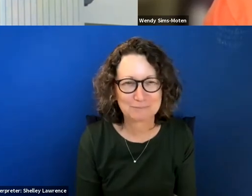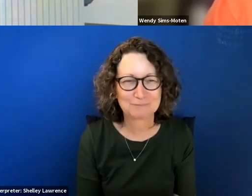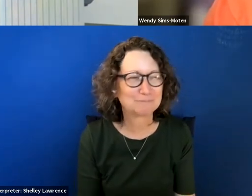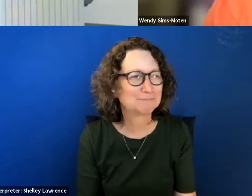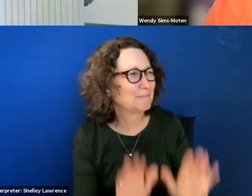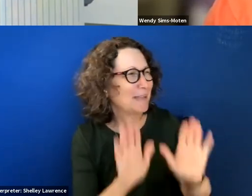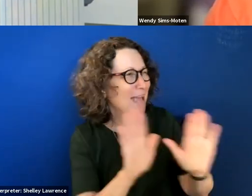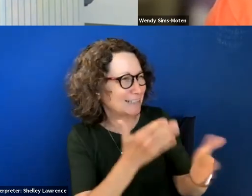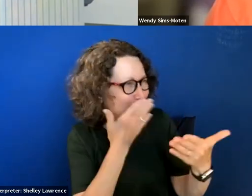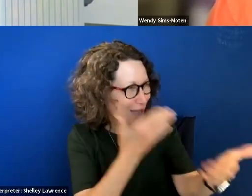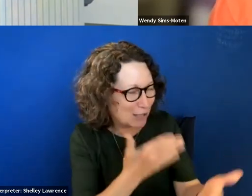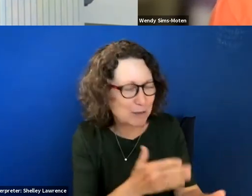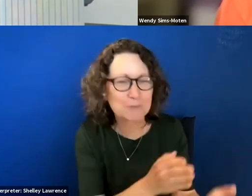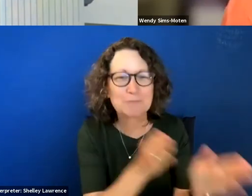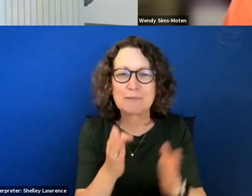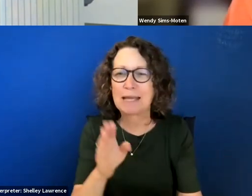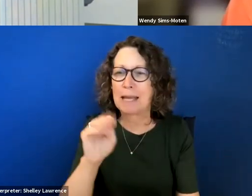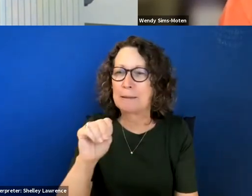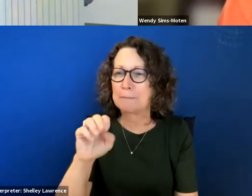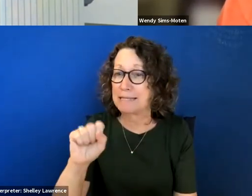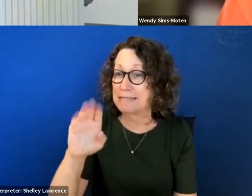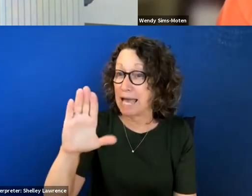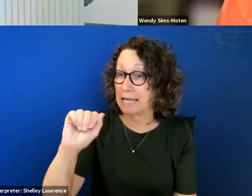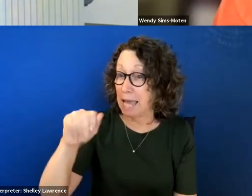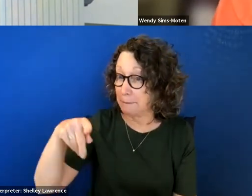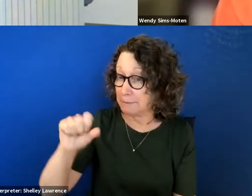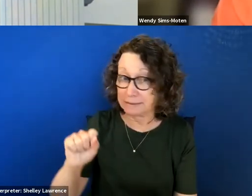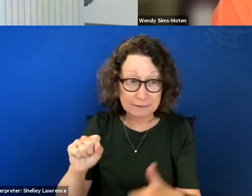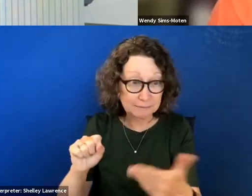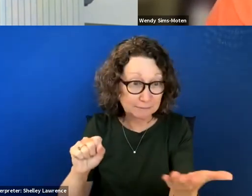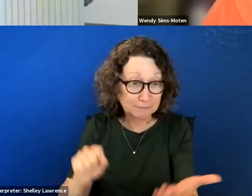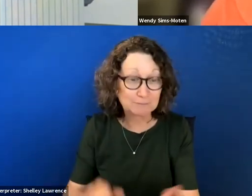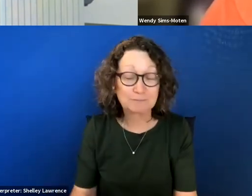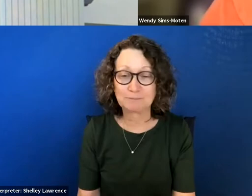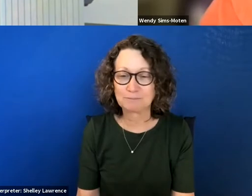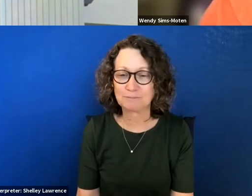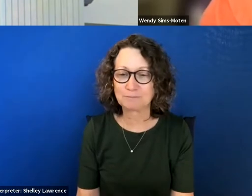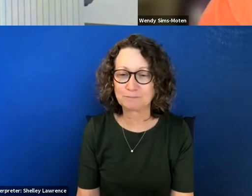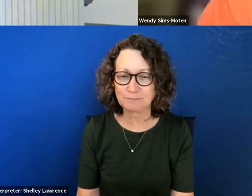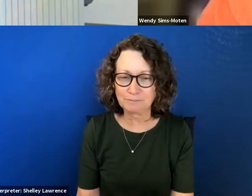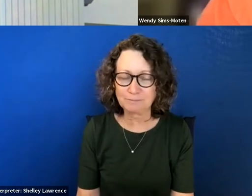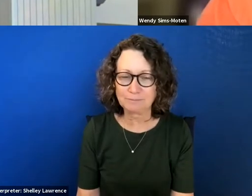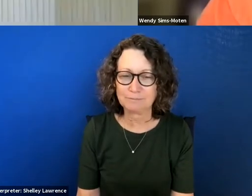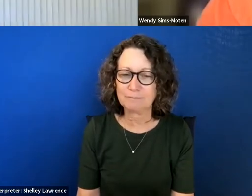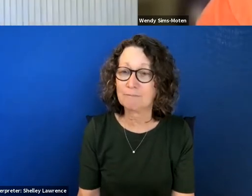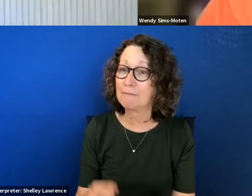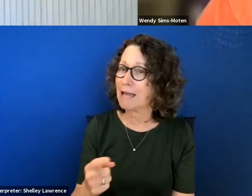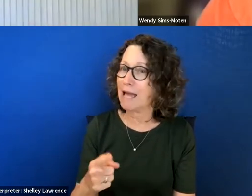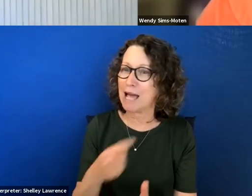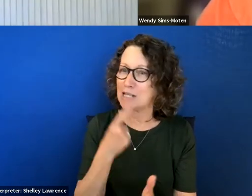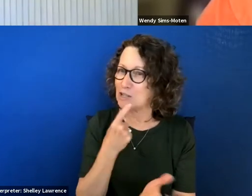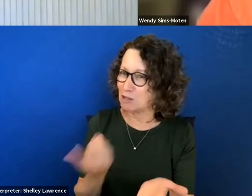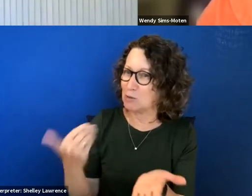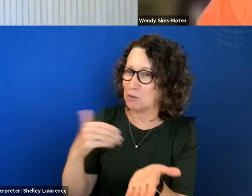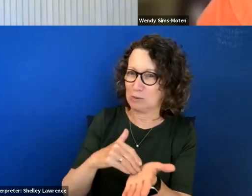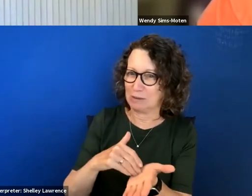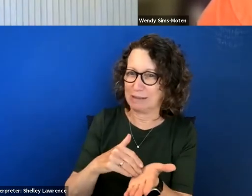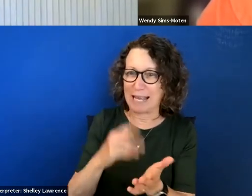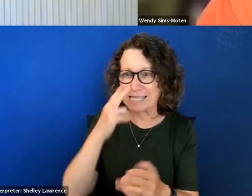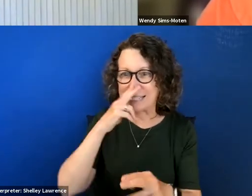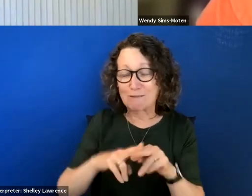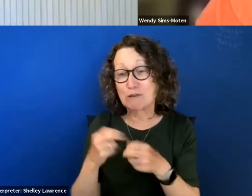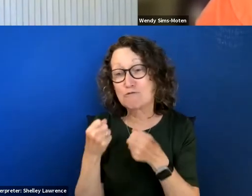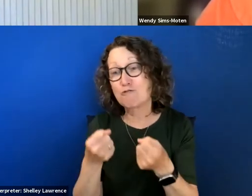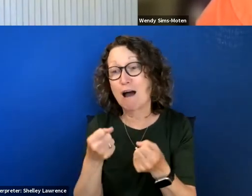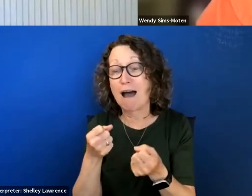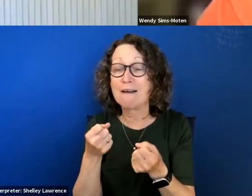Excellent. Thank you. Ms. Capps. Just to echo how it's fun to drive by